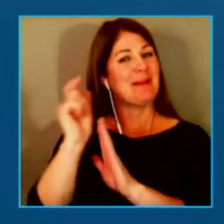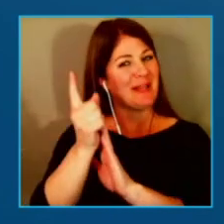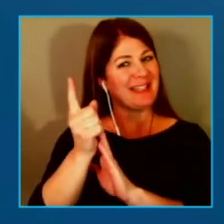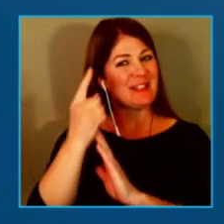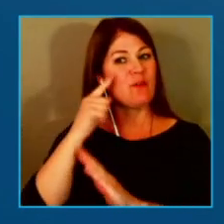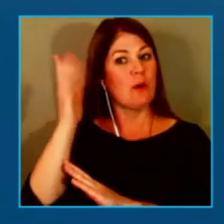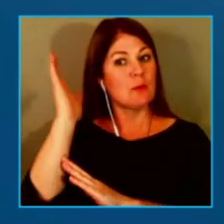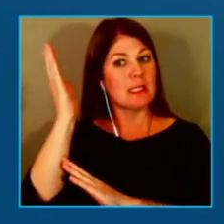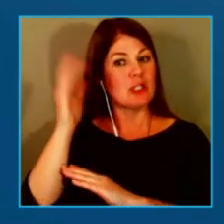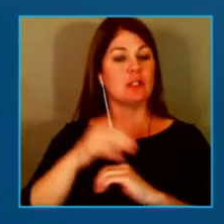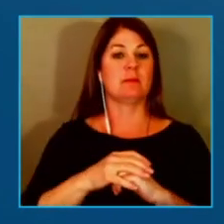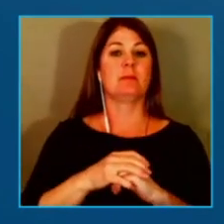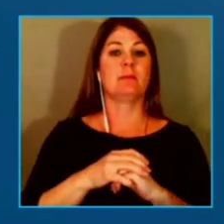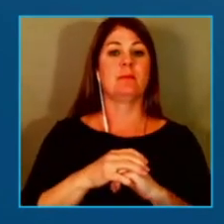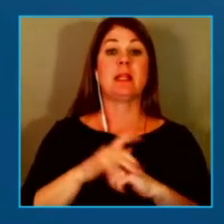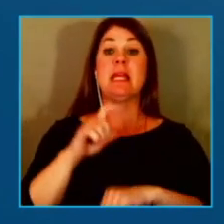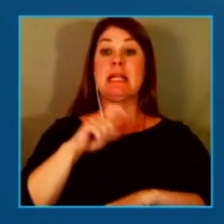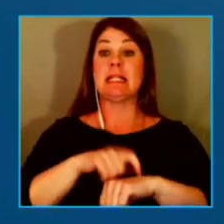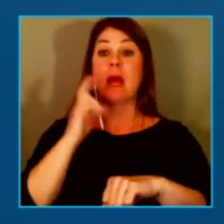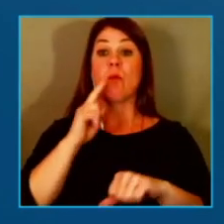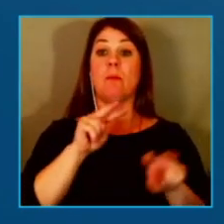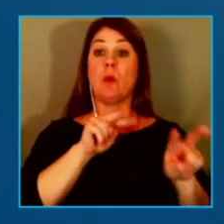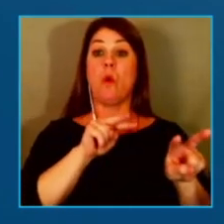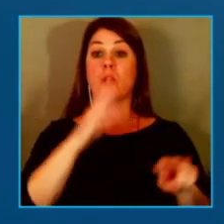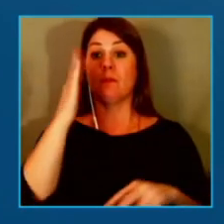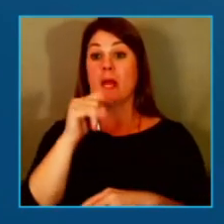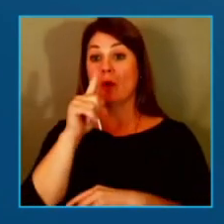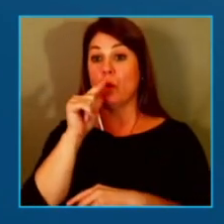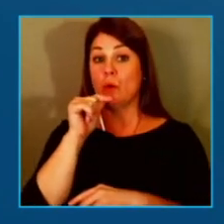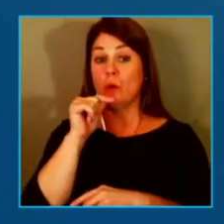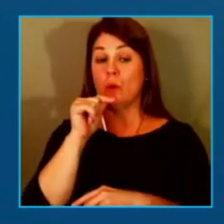being monitored by Helen McFadden.